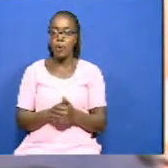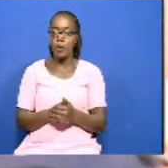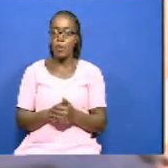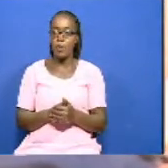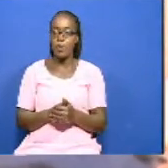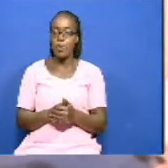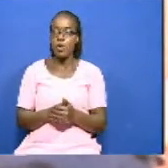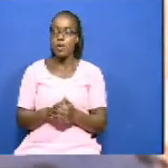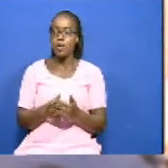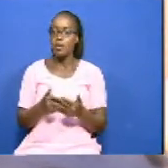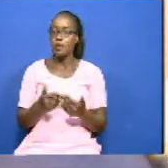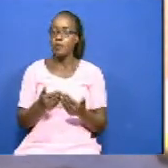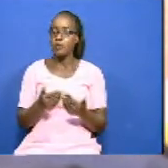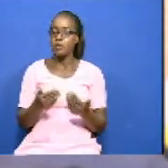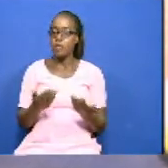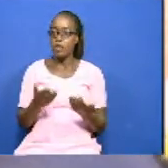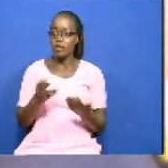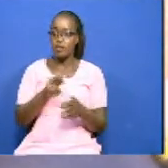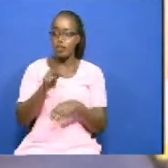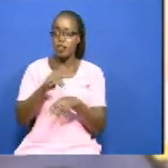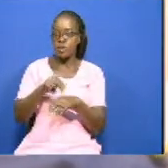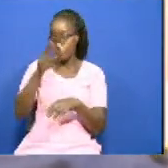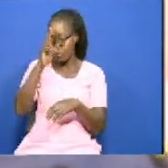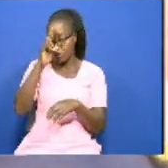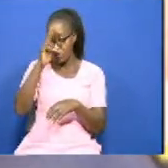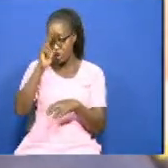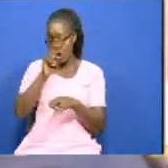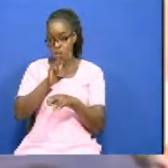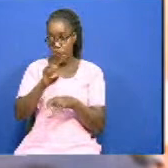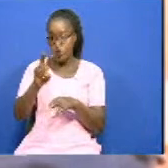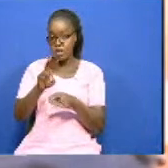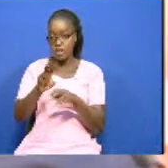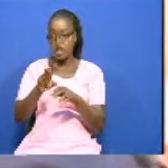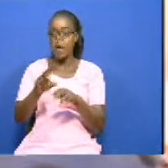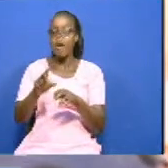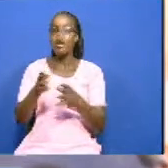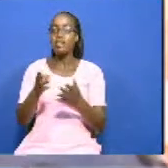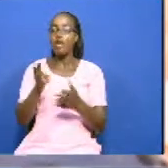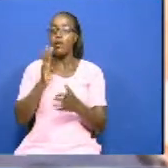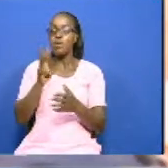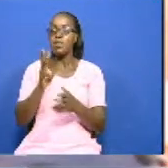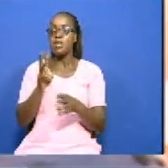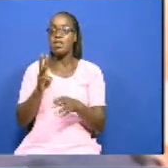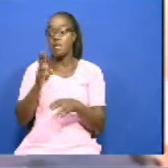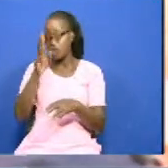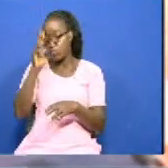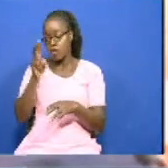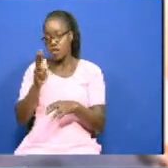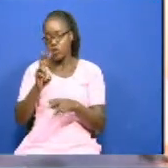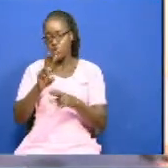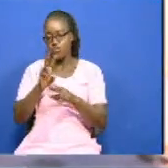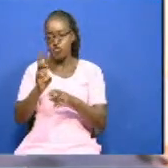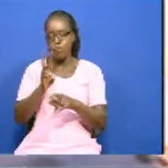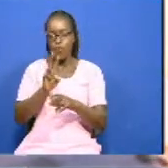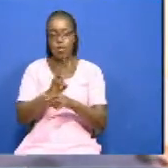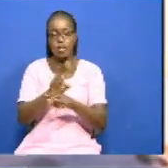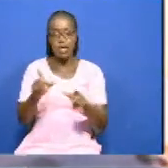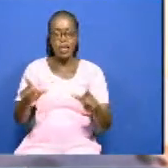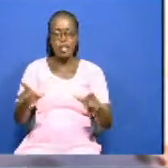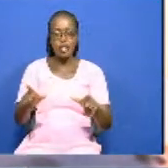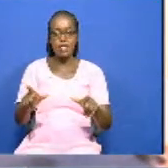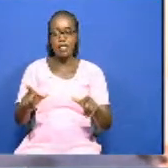while the National Police are policing the land. So we normally work so closely to